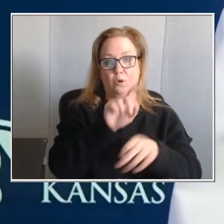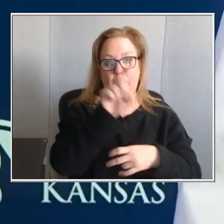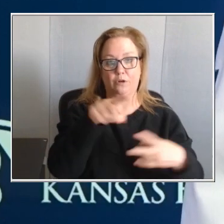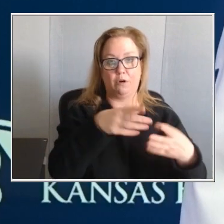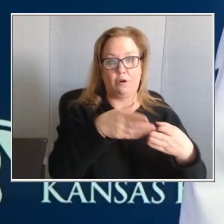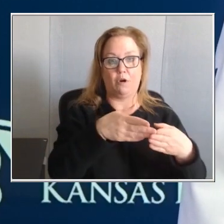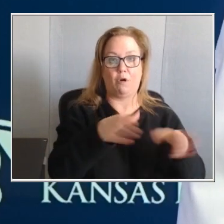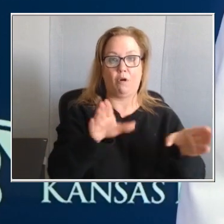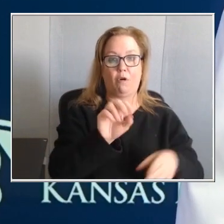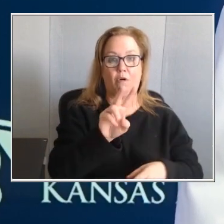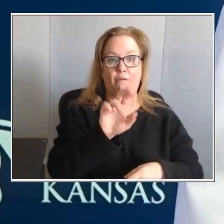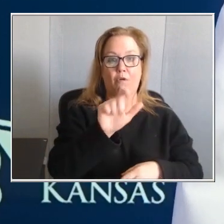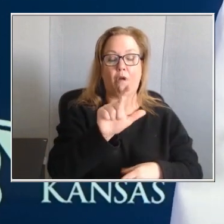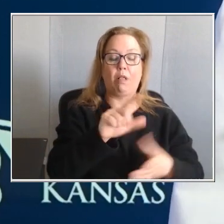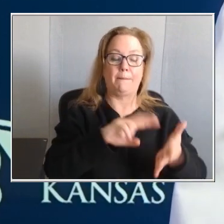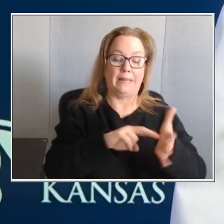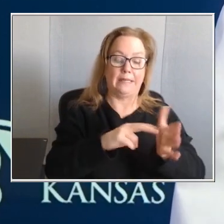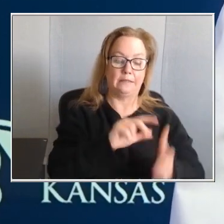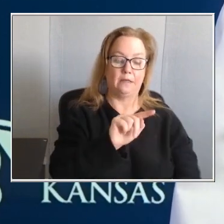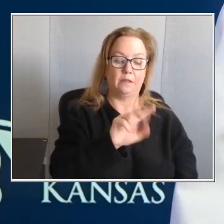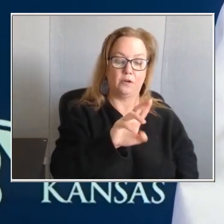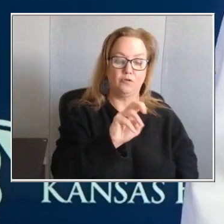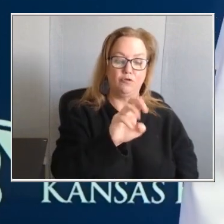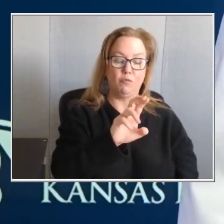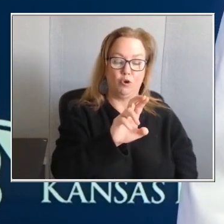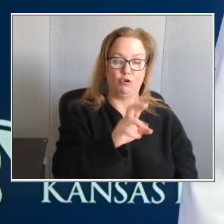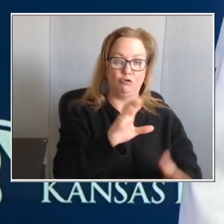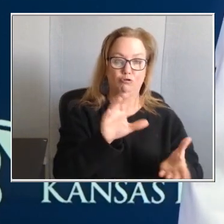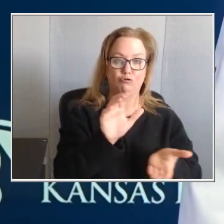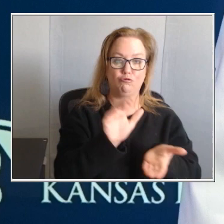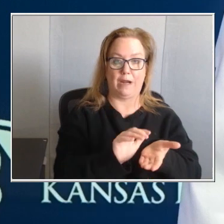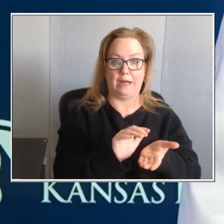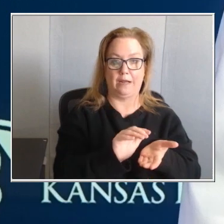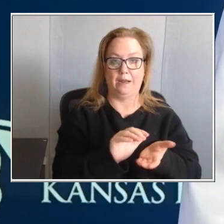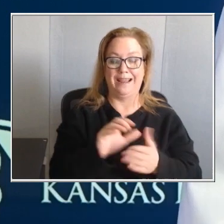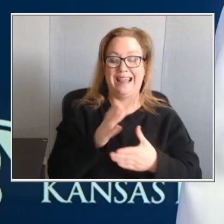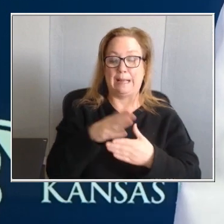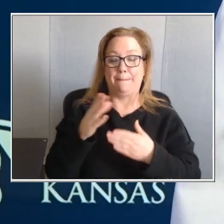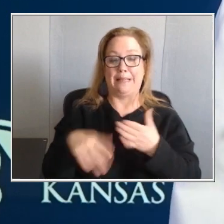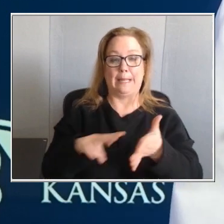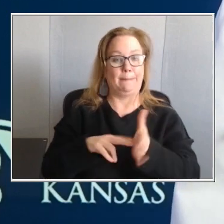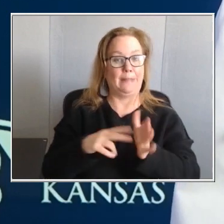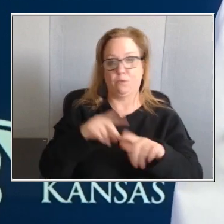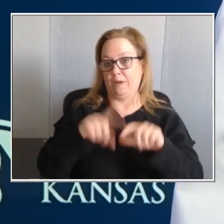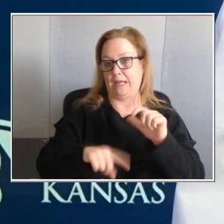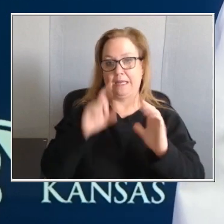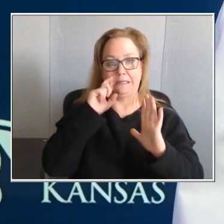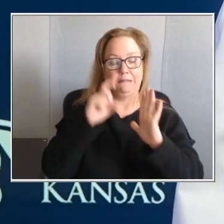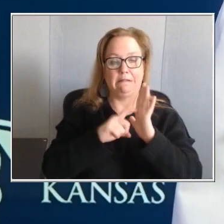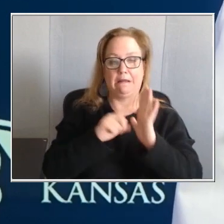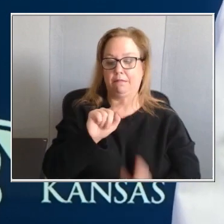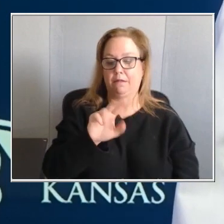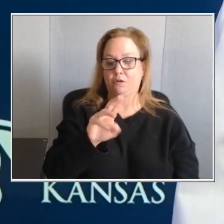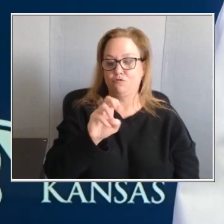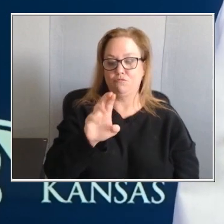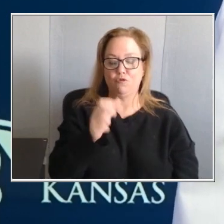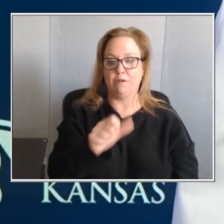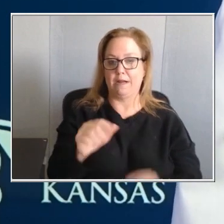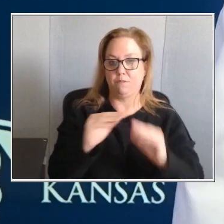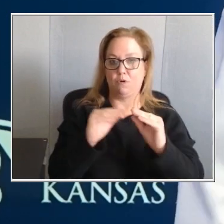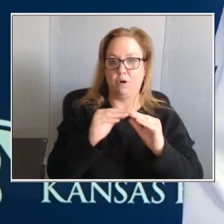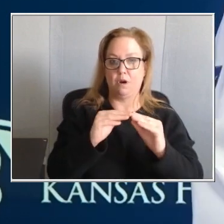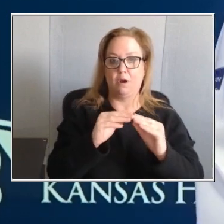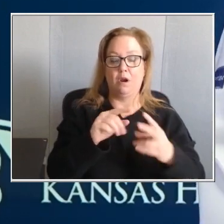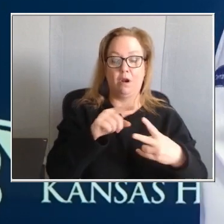the tumor shrank. Complete response means we can't see the tumor anymore. And so overall response rate